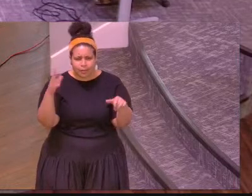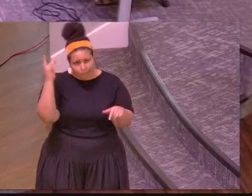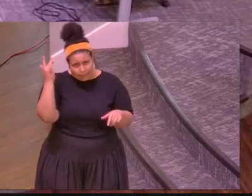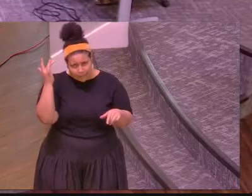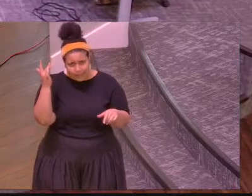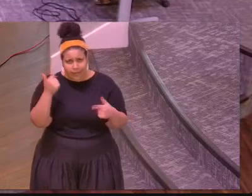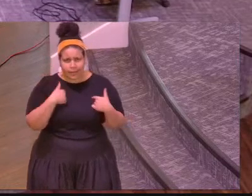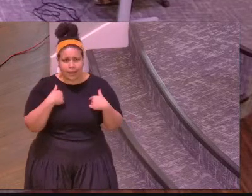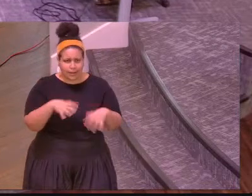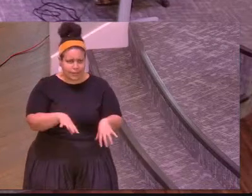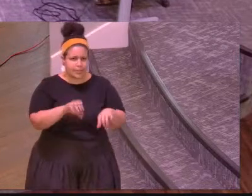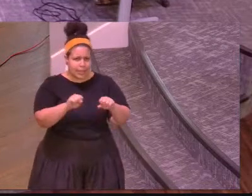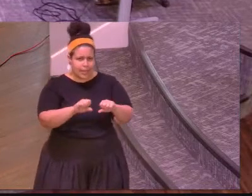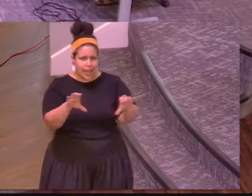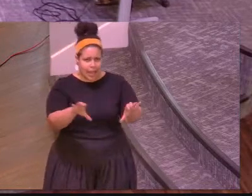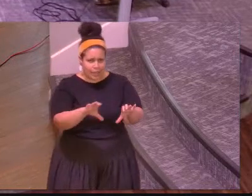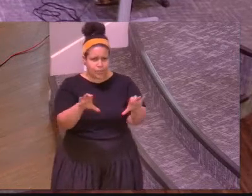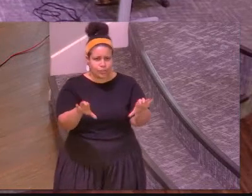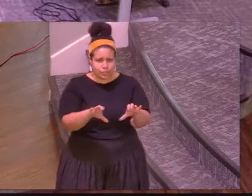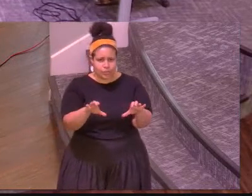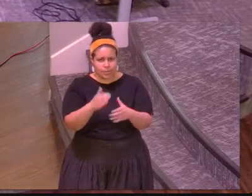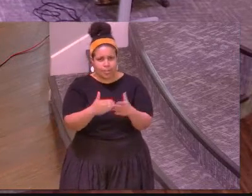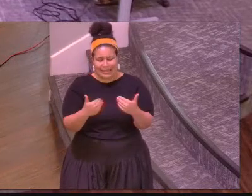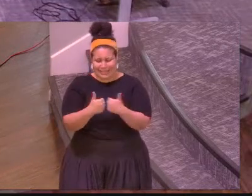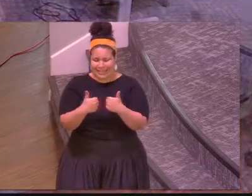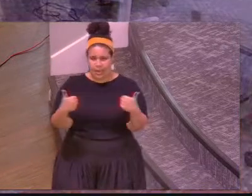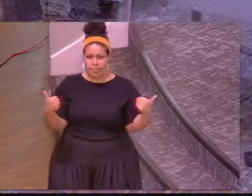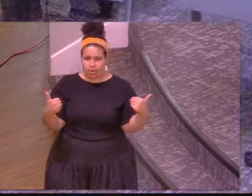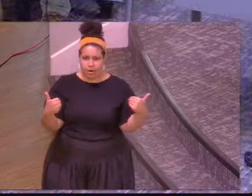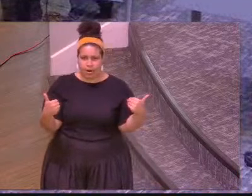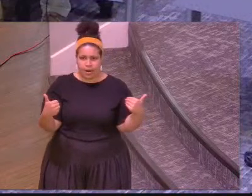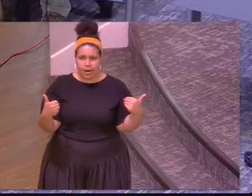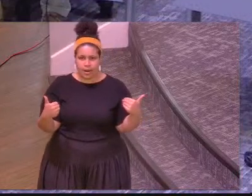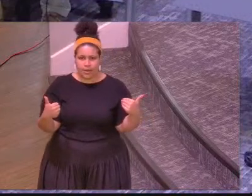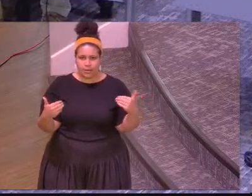sort of take action on some things and separate them from our work session.